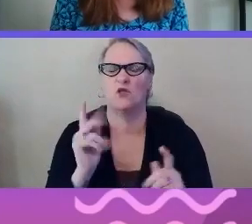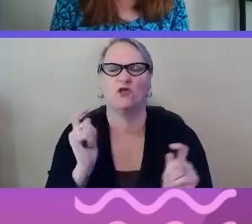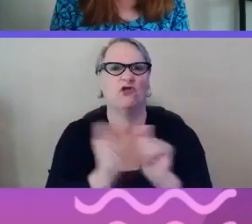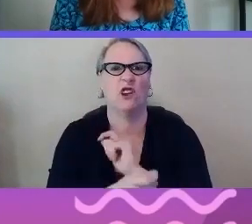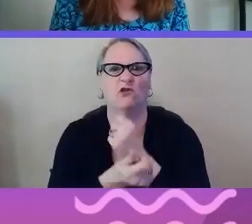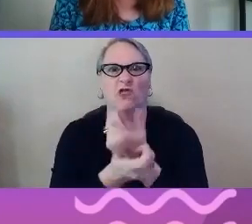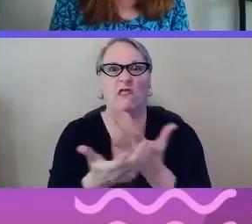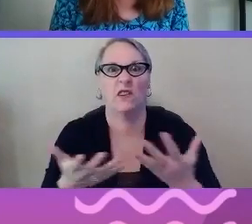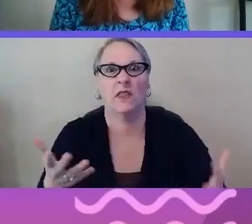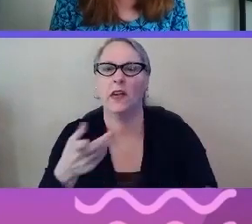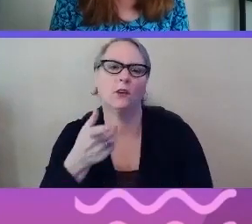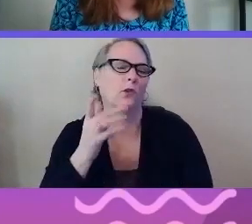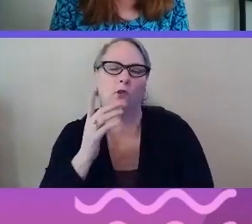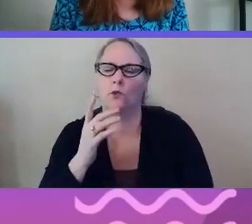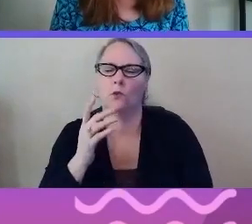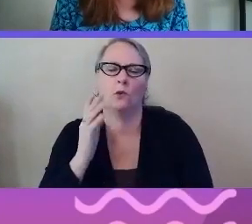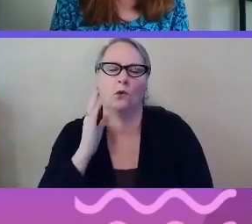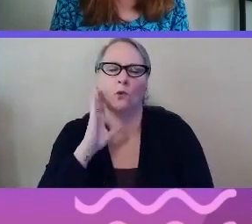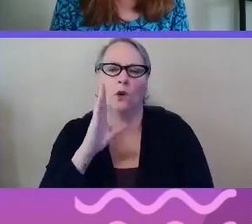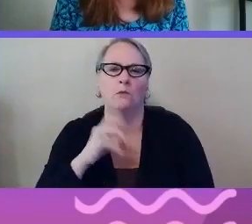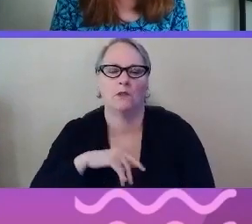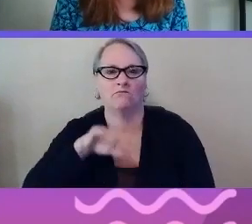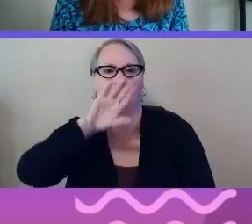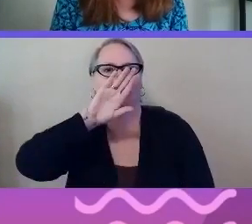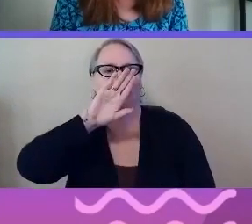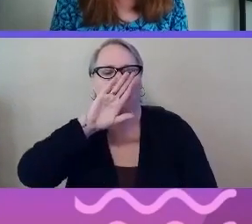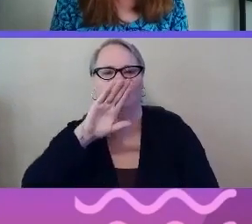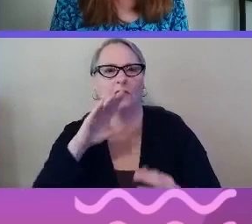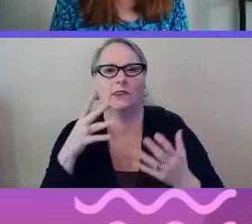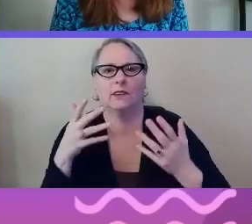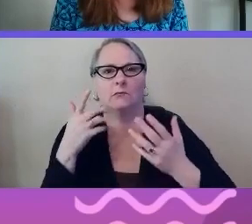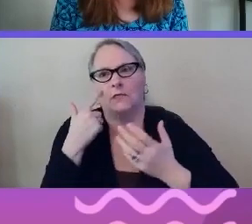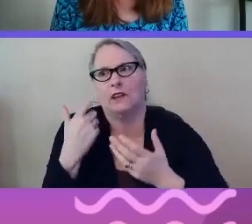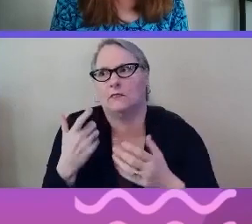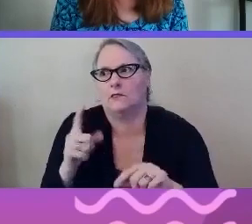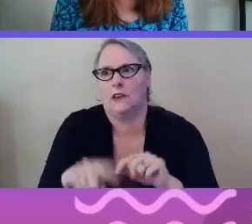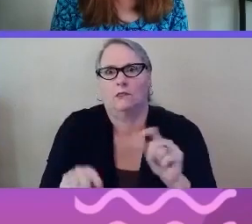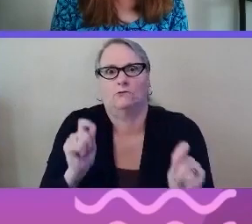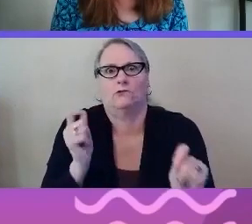is just too much. So absolutely start small.